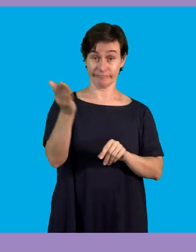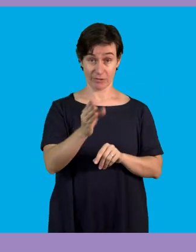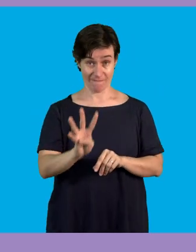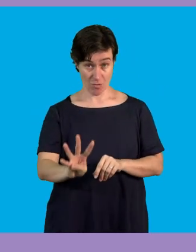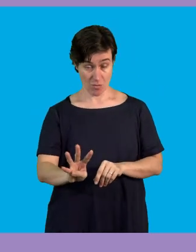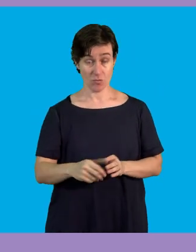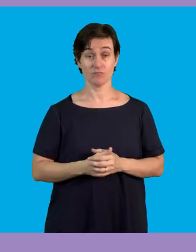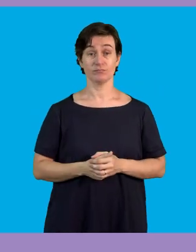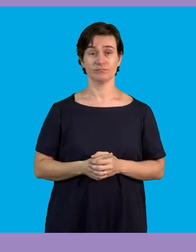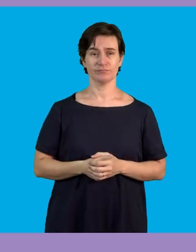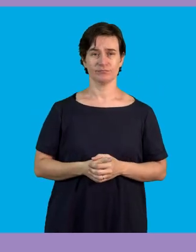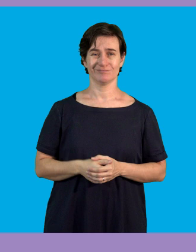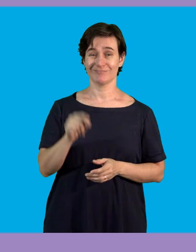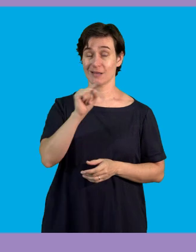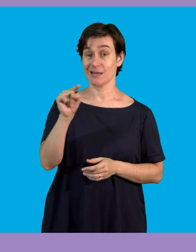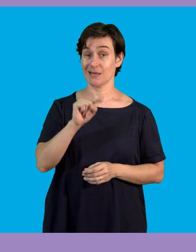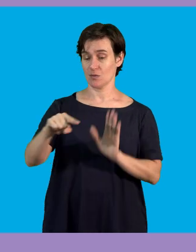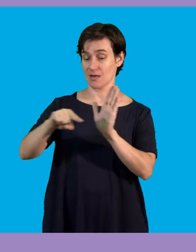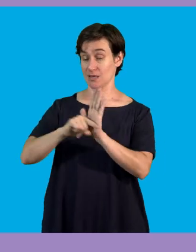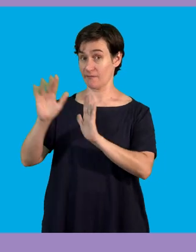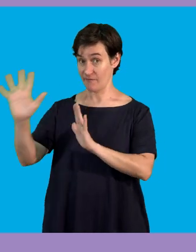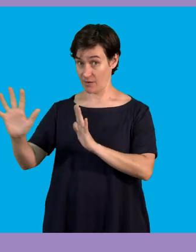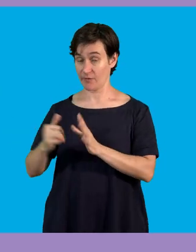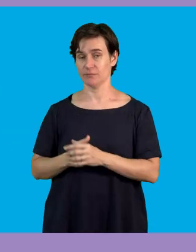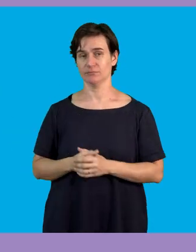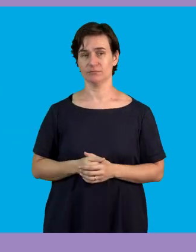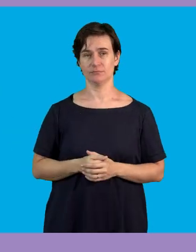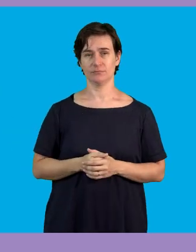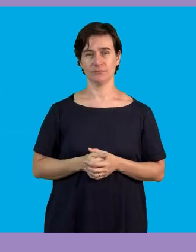Let's write it out. Equals to negative 5.